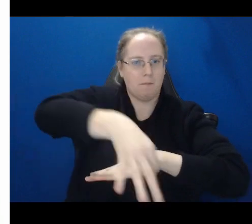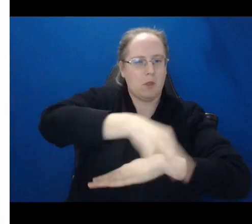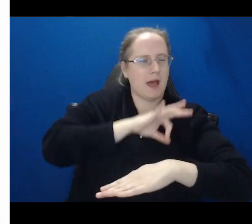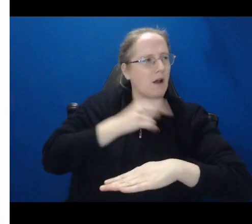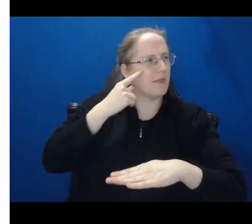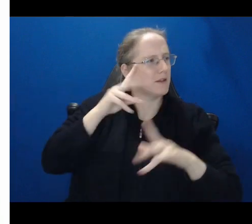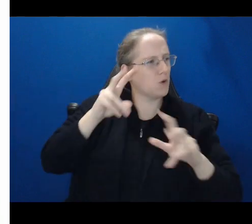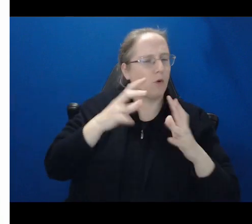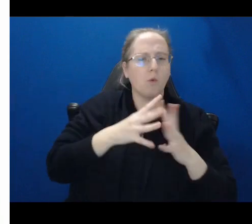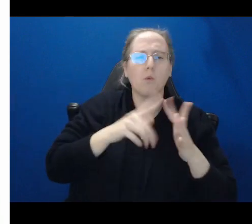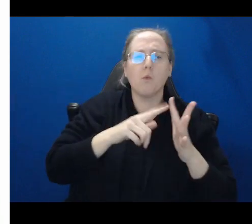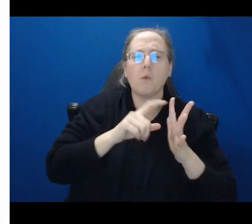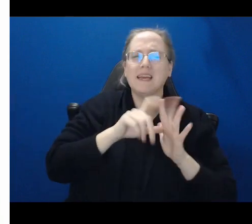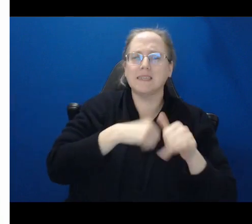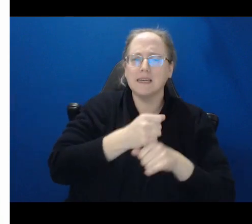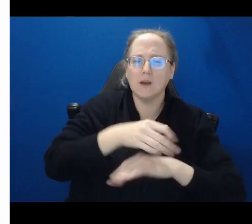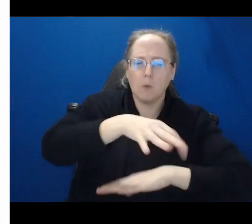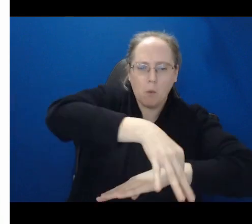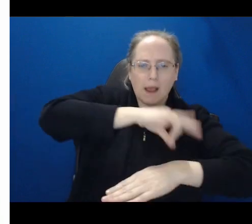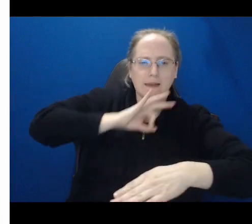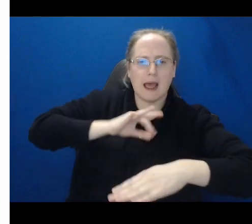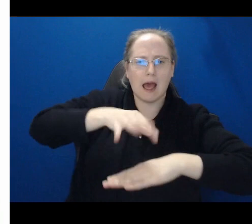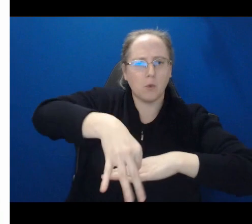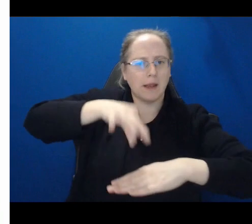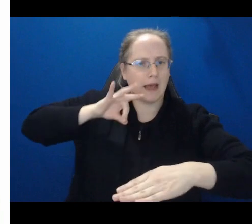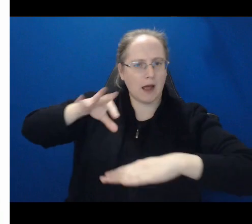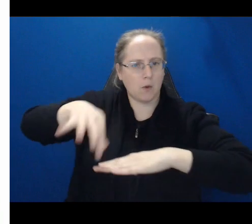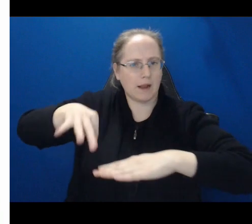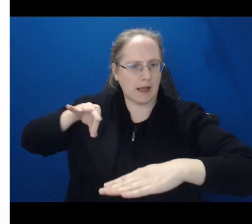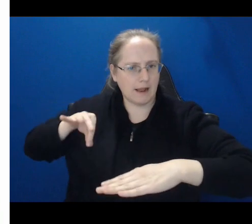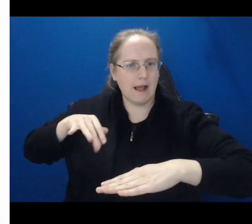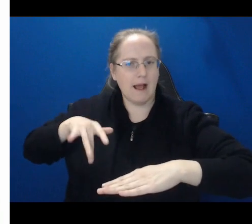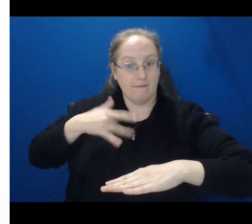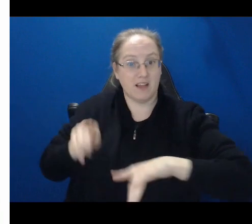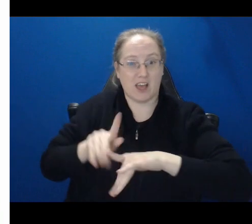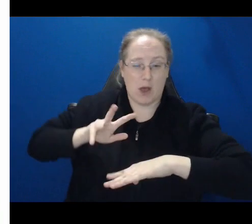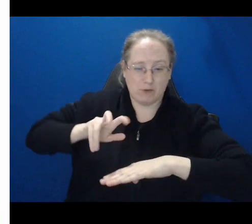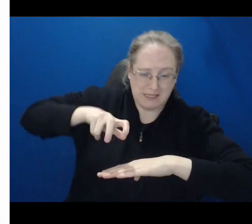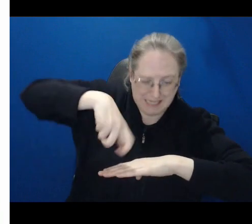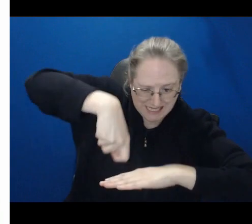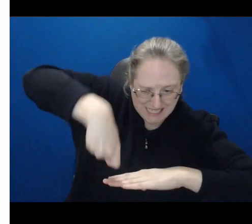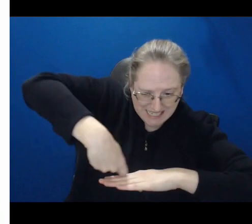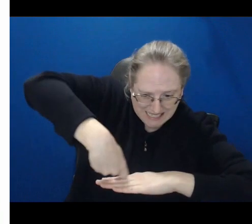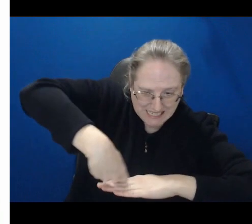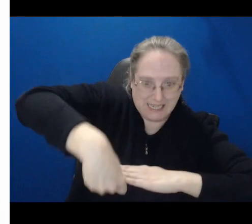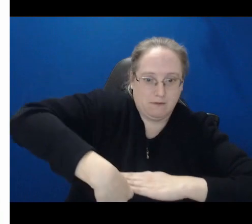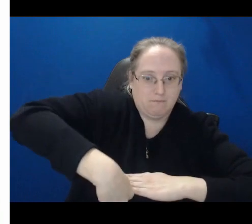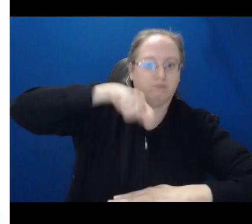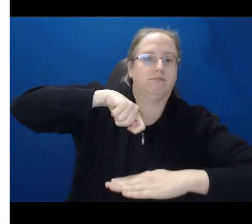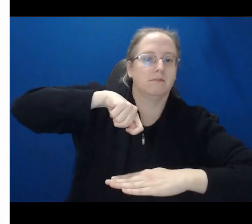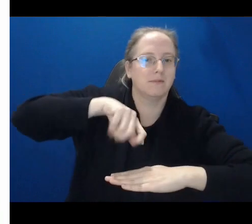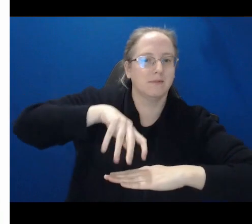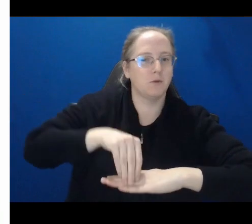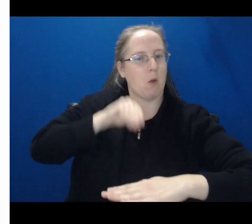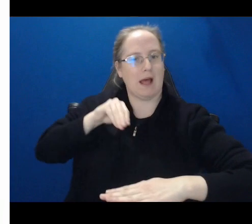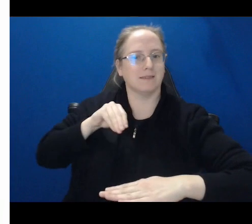and it feels like that you have to sort of dig into the surface sometimes with sharp objects to get to where the tape